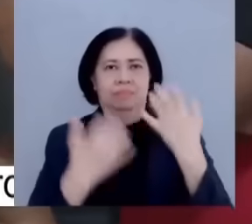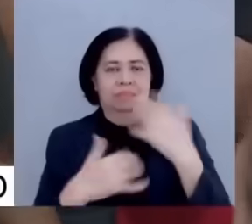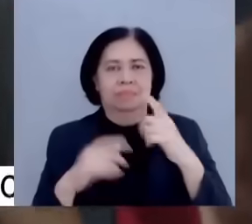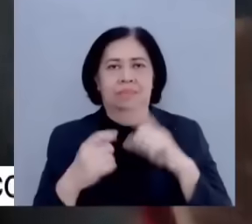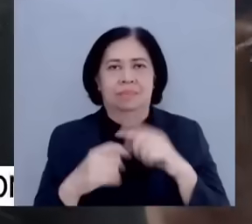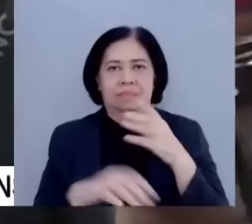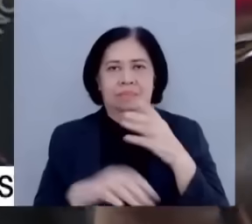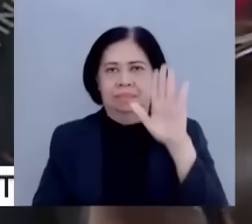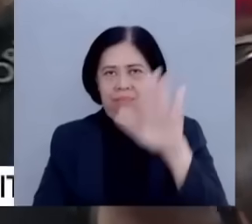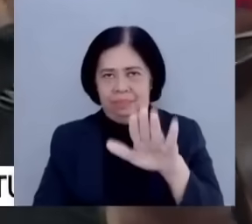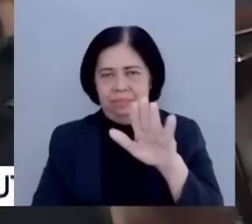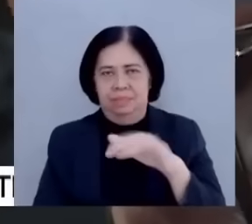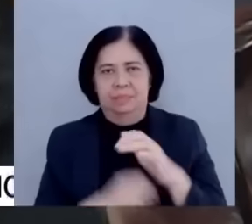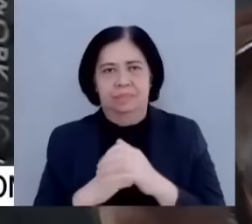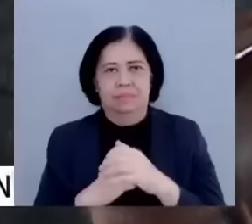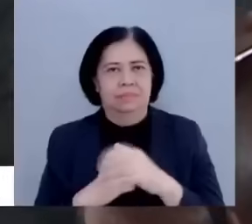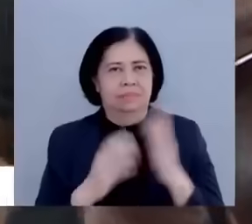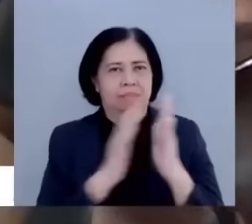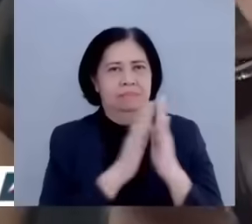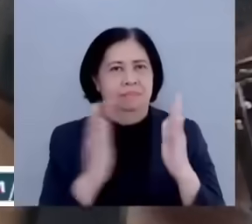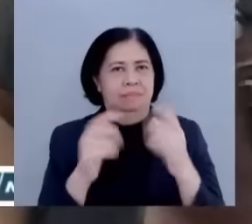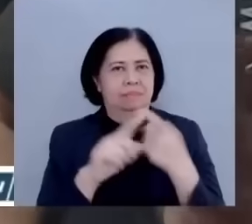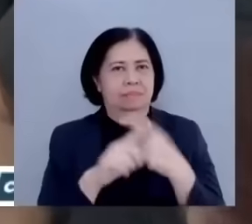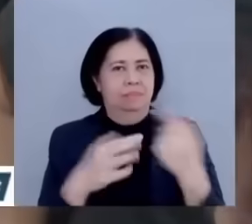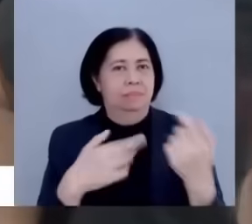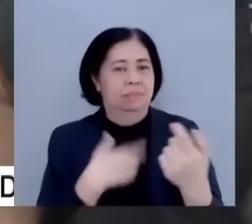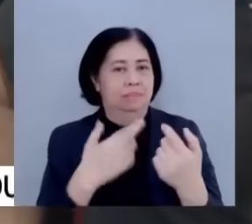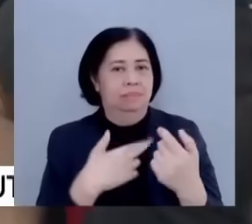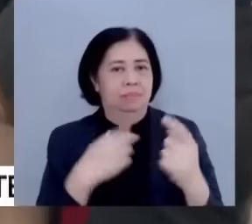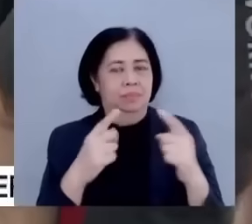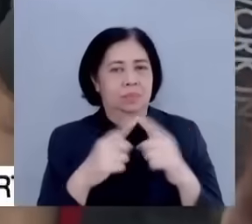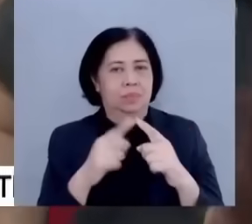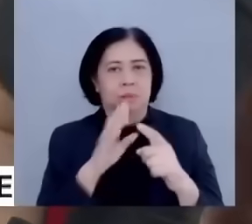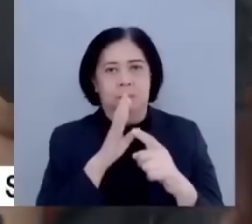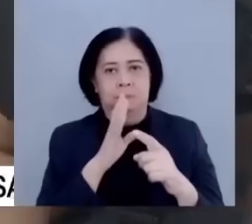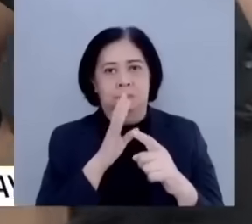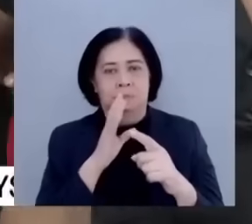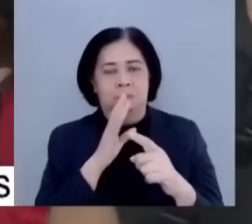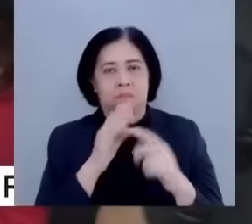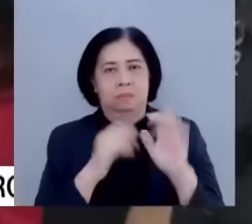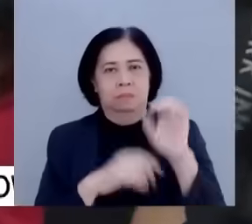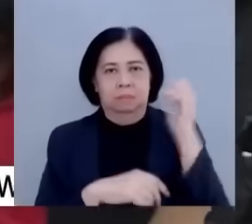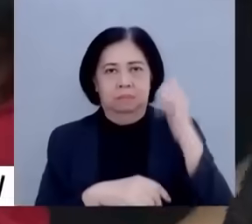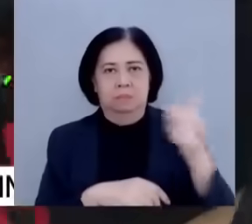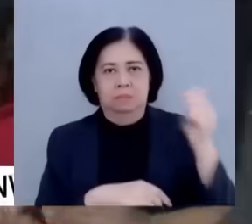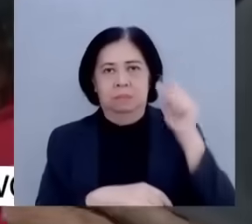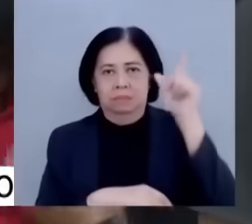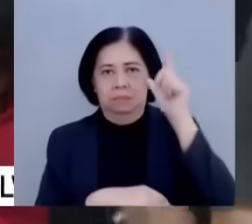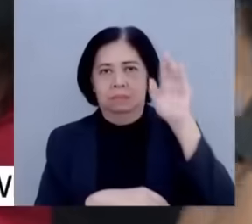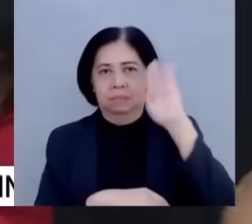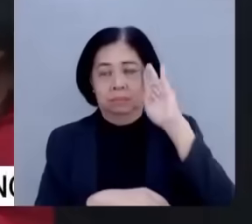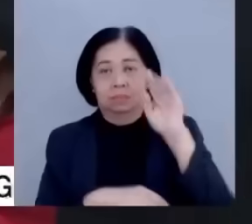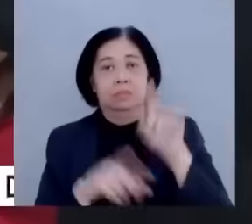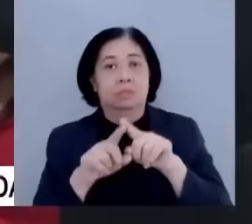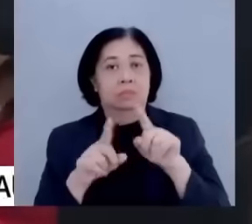afternoon, ranging from her reaction to the statement of Executive Secretary Lucas Bersamin, also